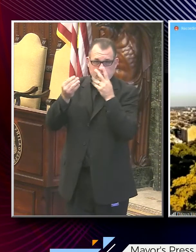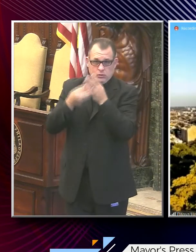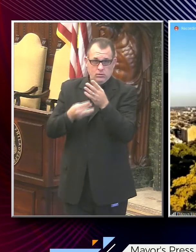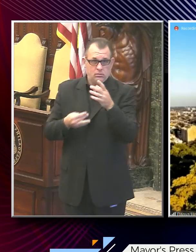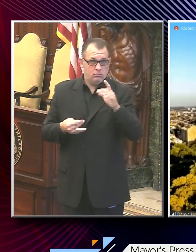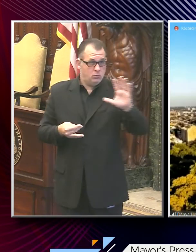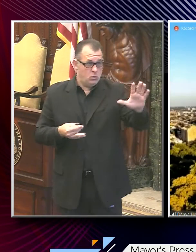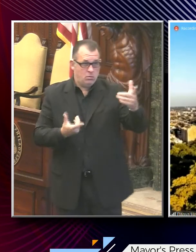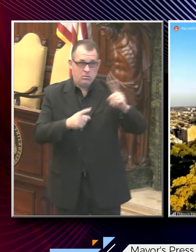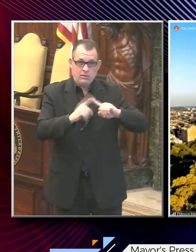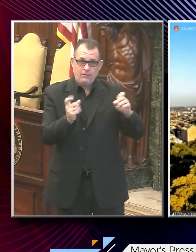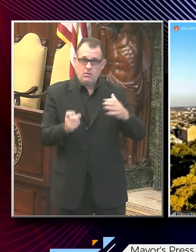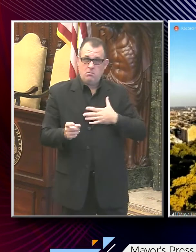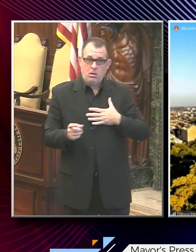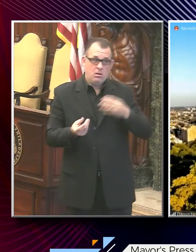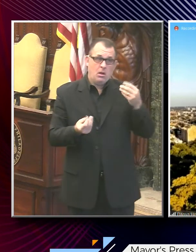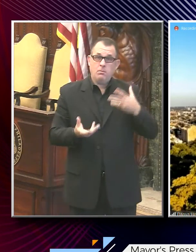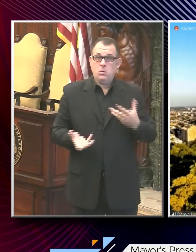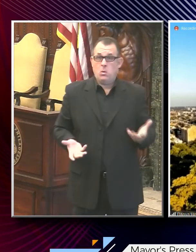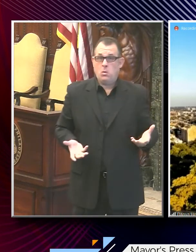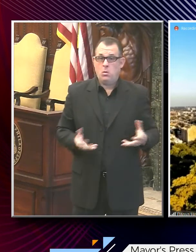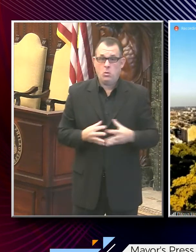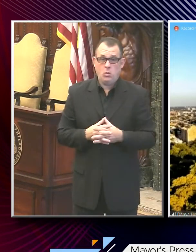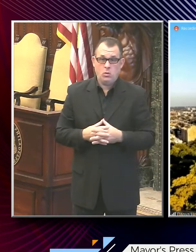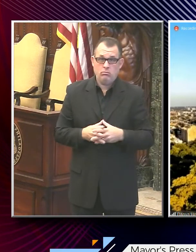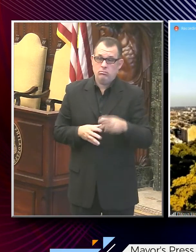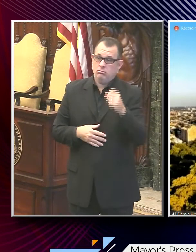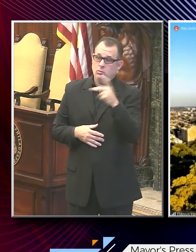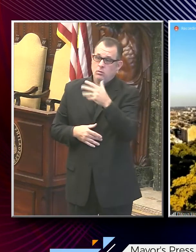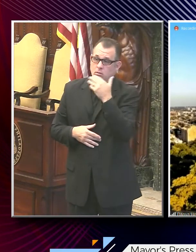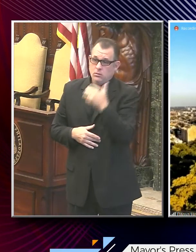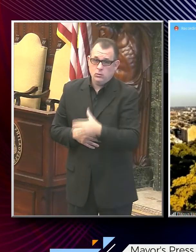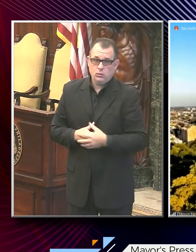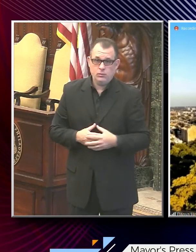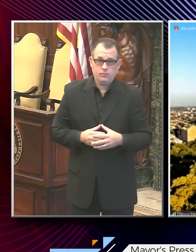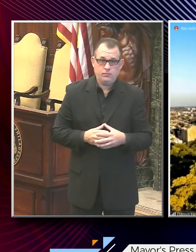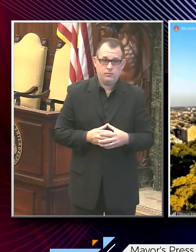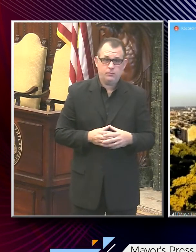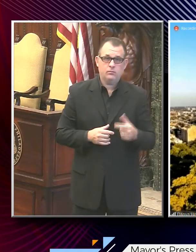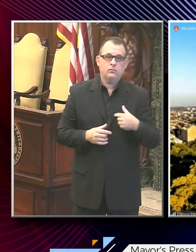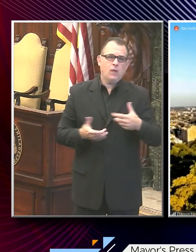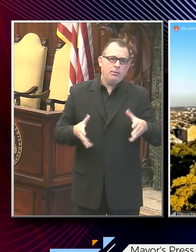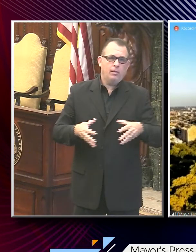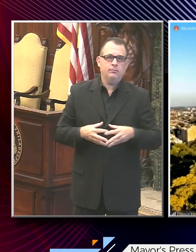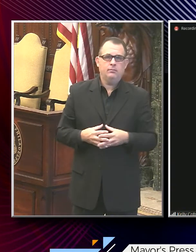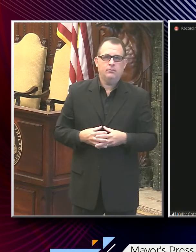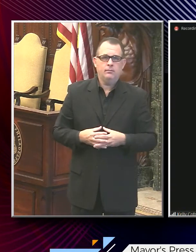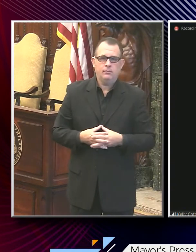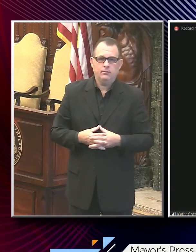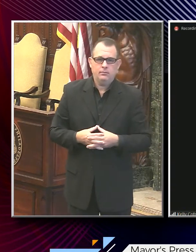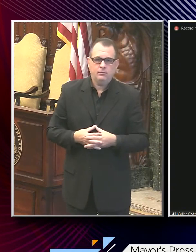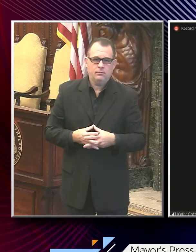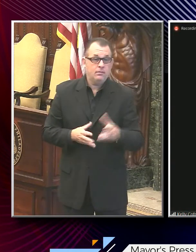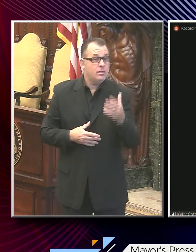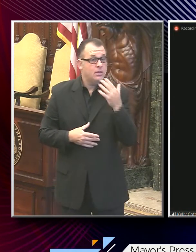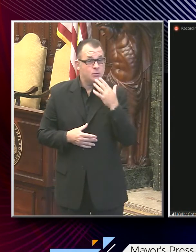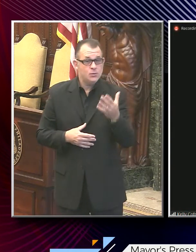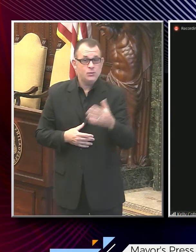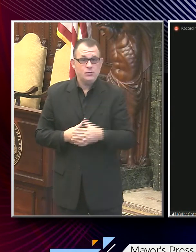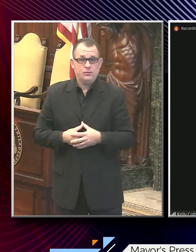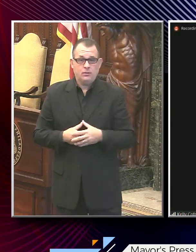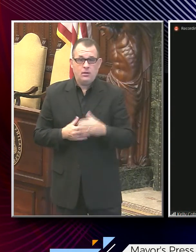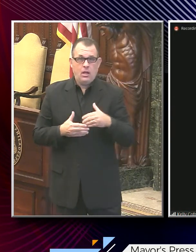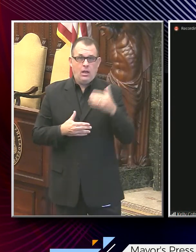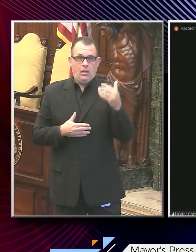know. Well, it's a nice souvenir either way. So thank you. I'm done. Okay, thank you.